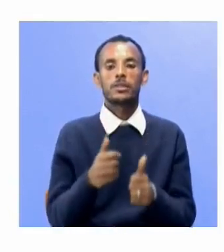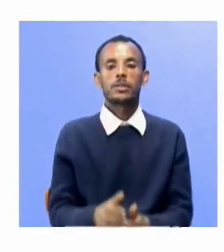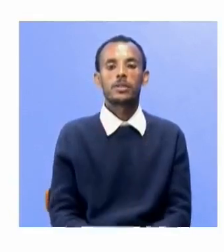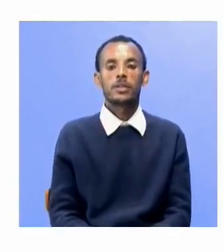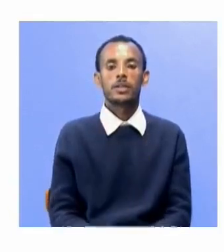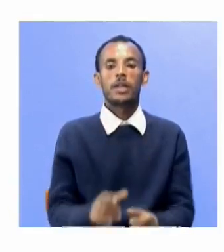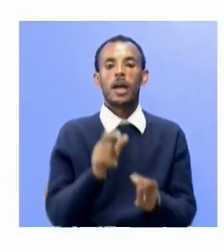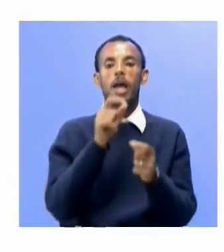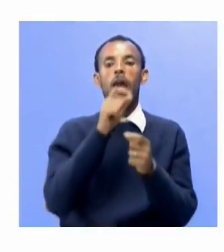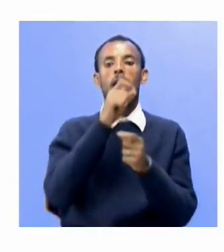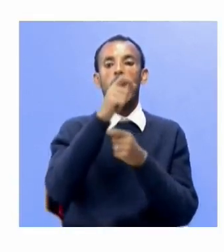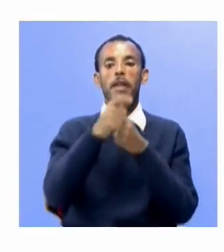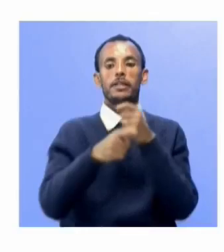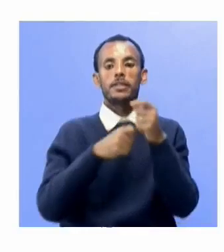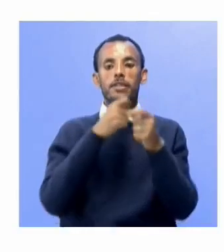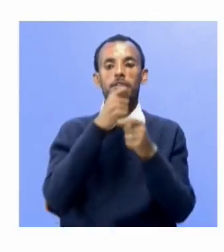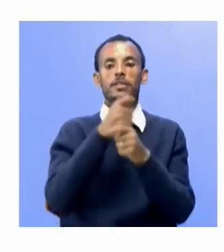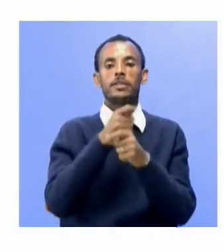age group